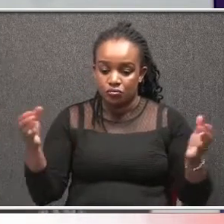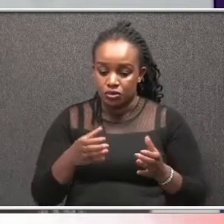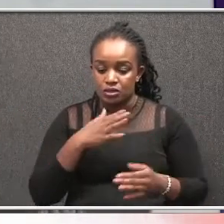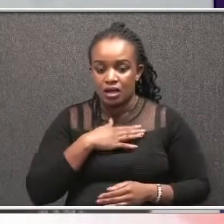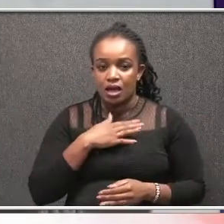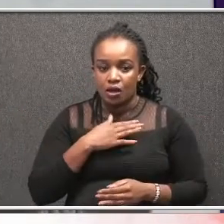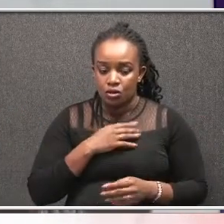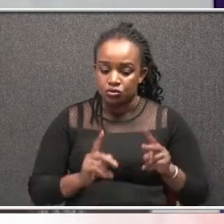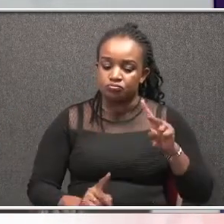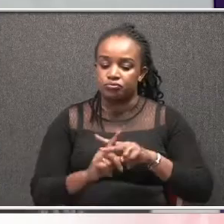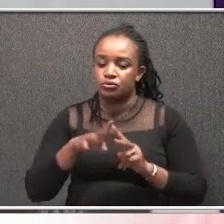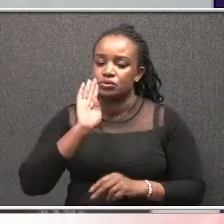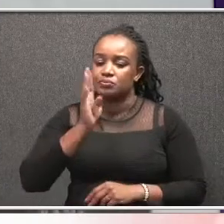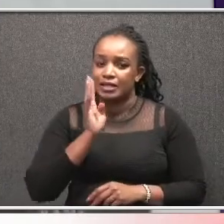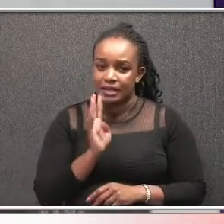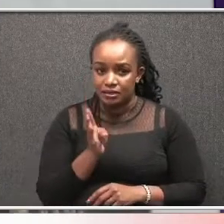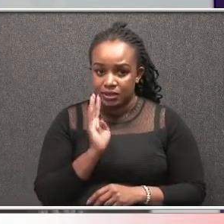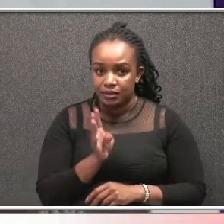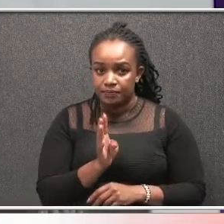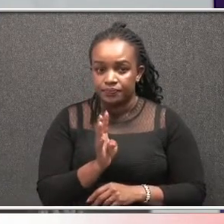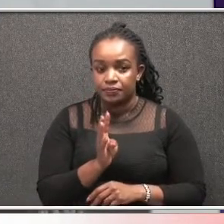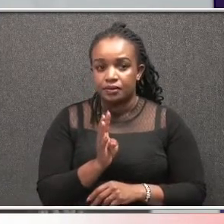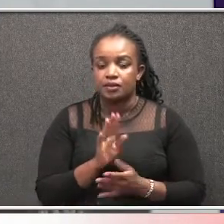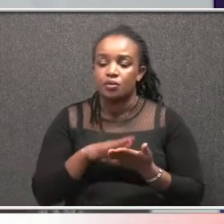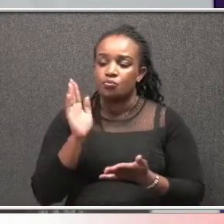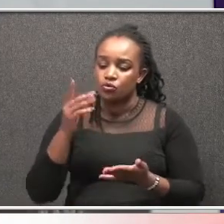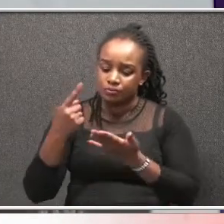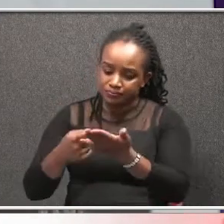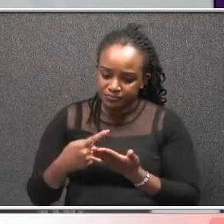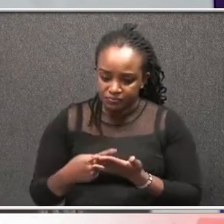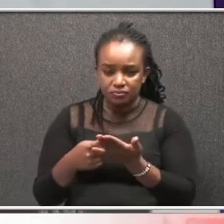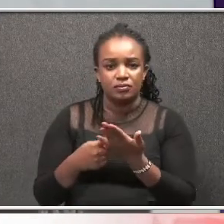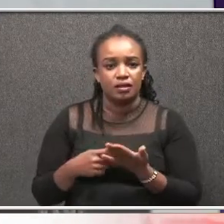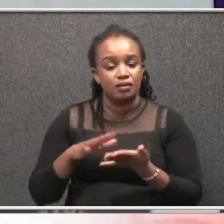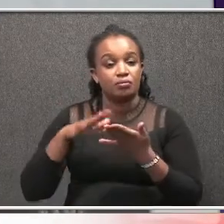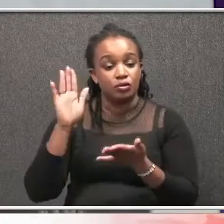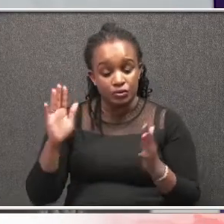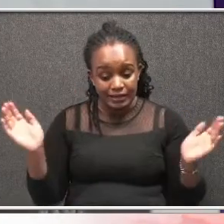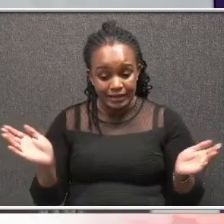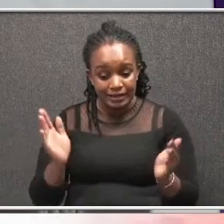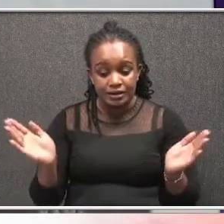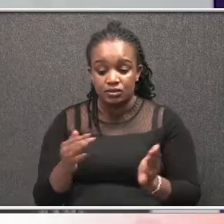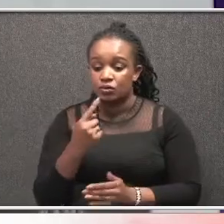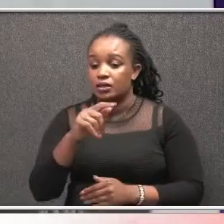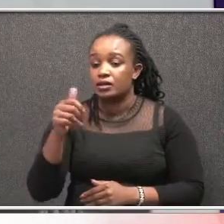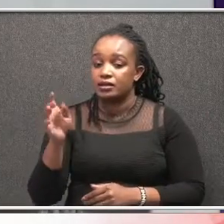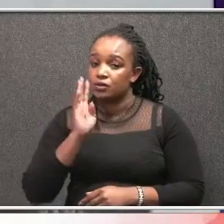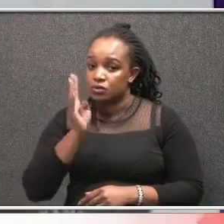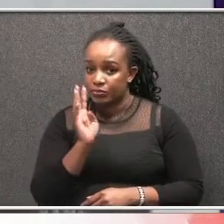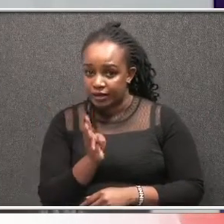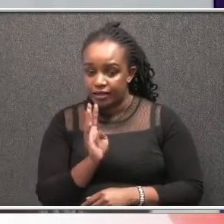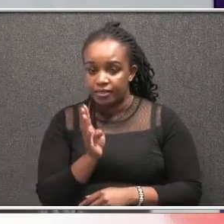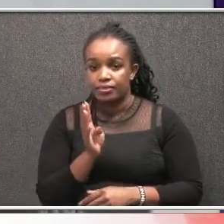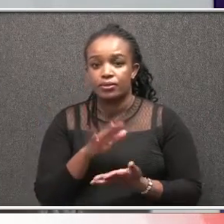and speak. The more we speak, the more we talk about it, the more we encourage one another to speak, the more it will